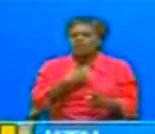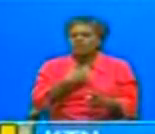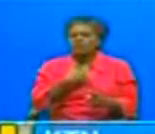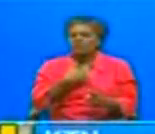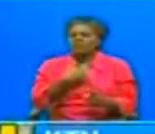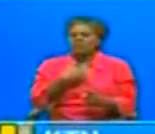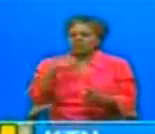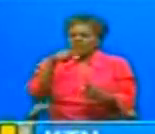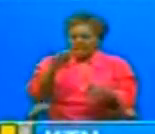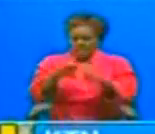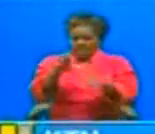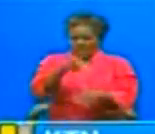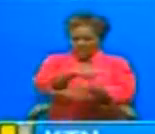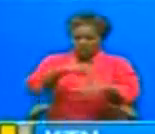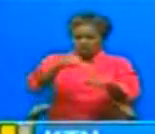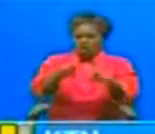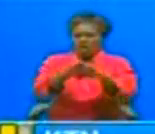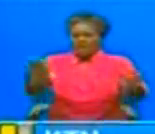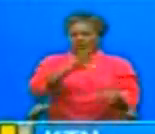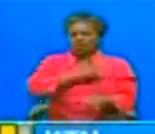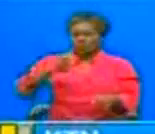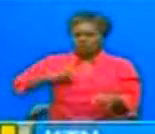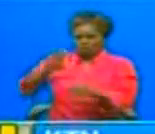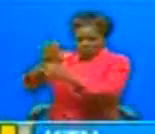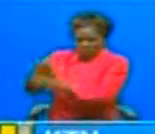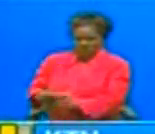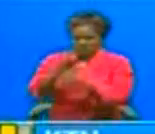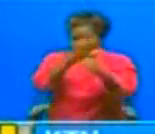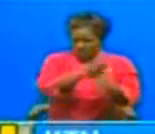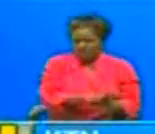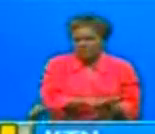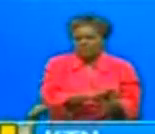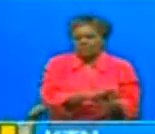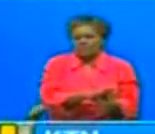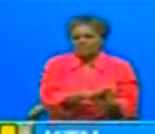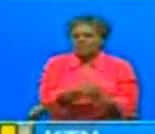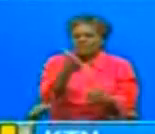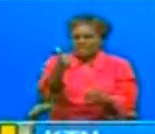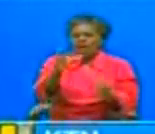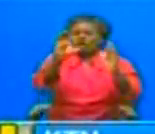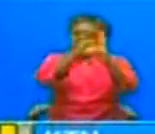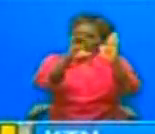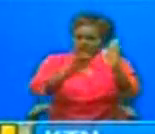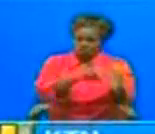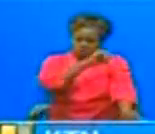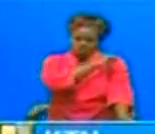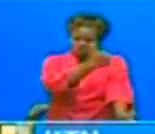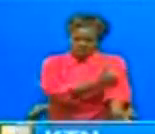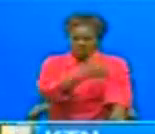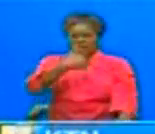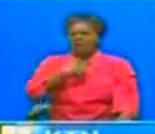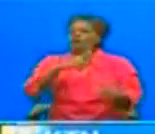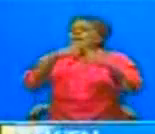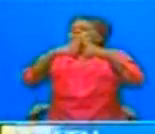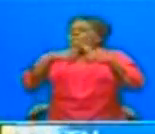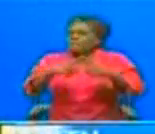have subjugated the National Land Commission into a scarecrow. It is there with its constitutional authority and power, but